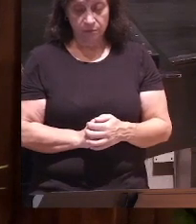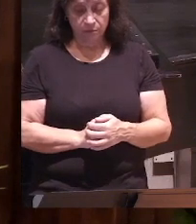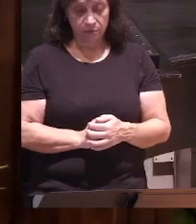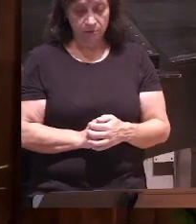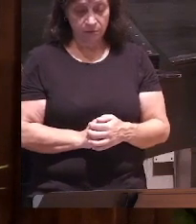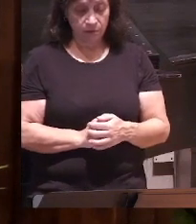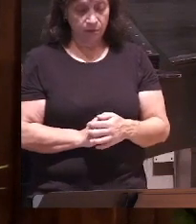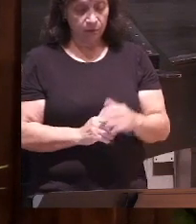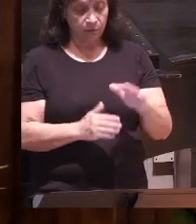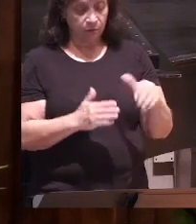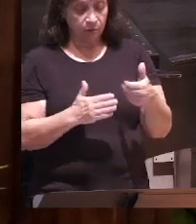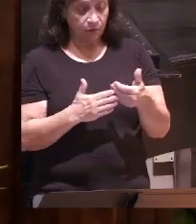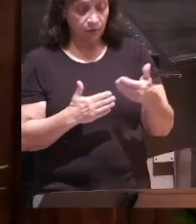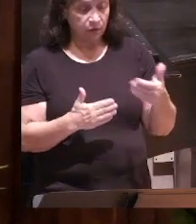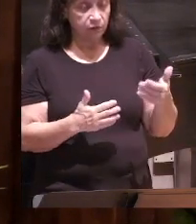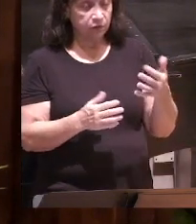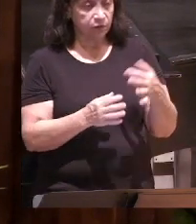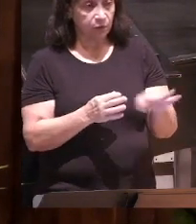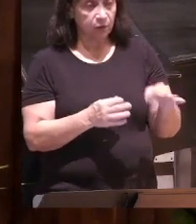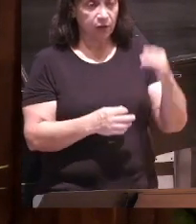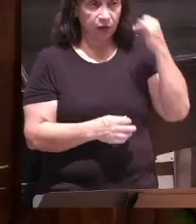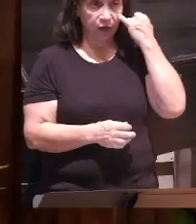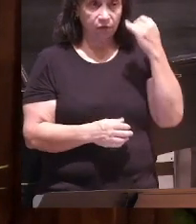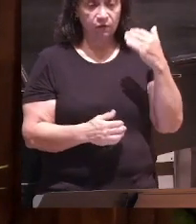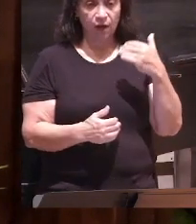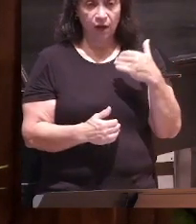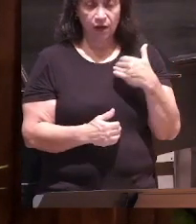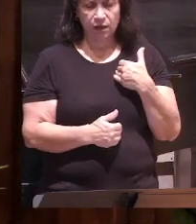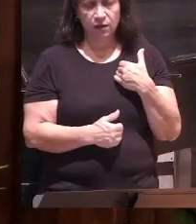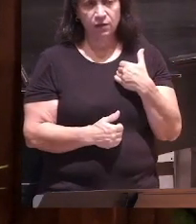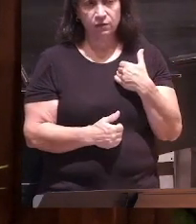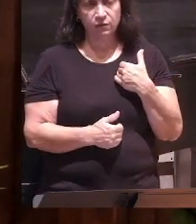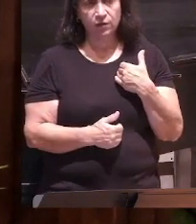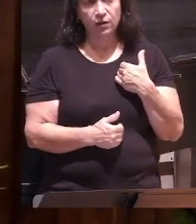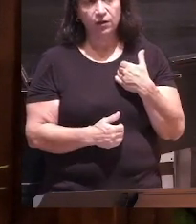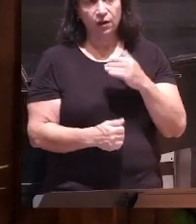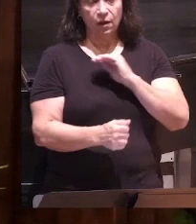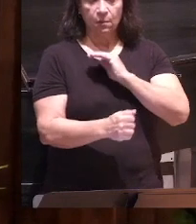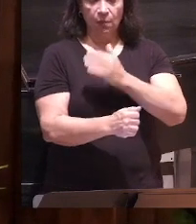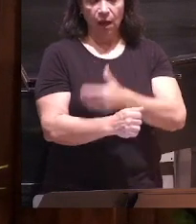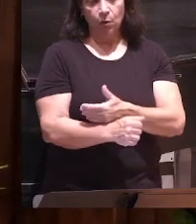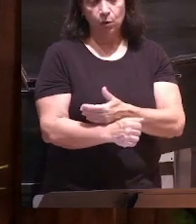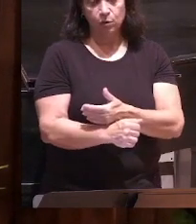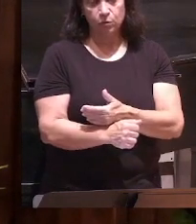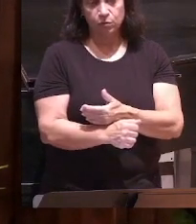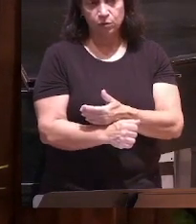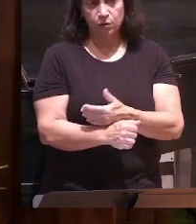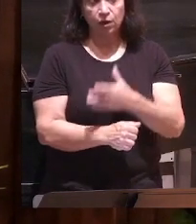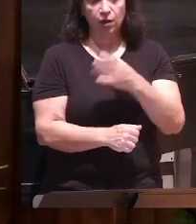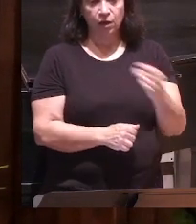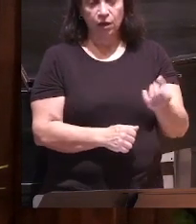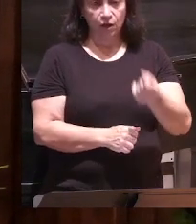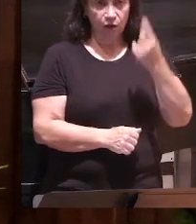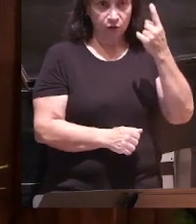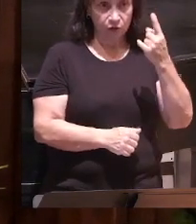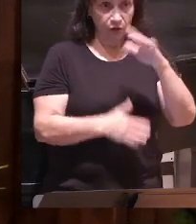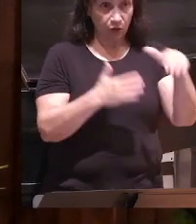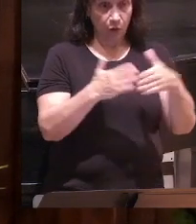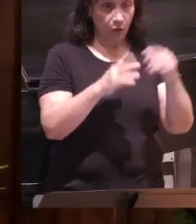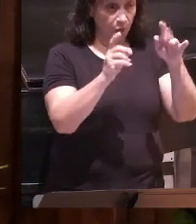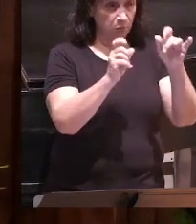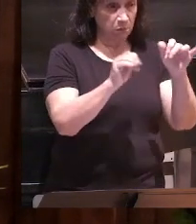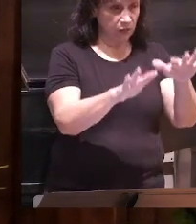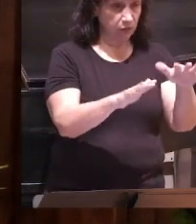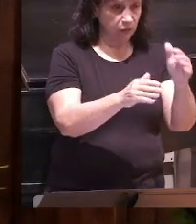cymbal. And if I have prophetic powers and understand all mysteries